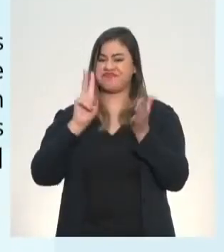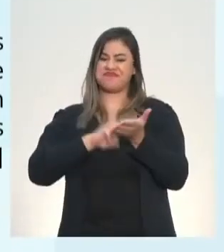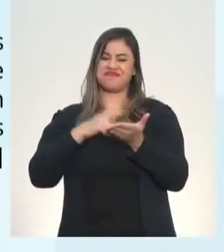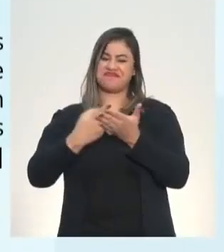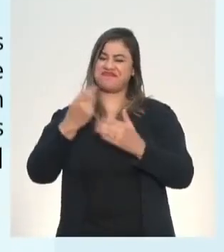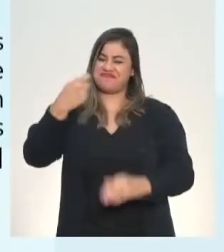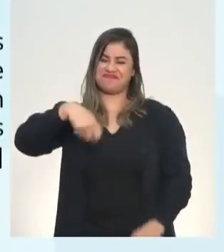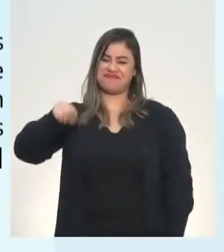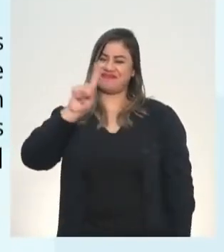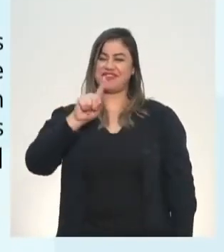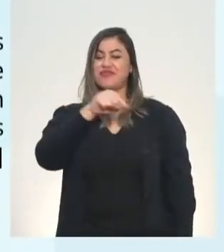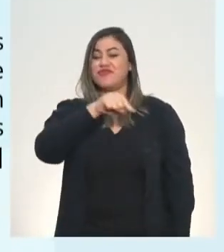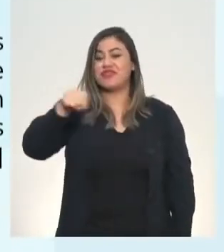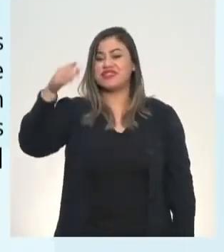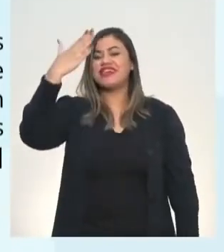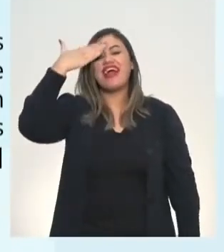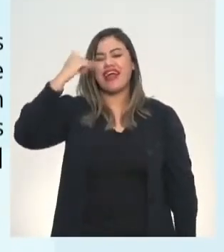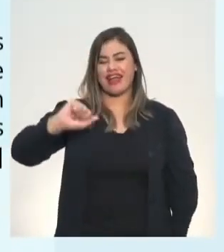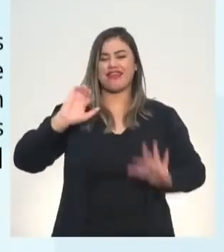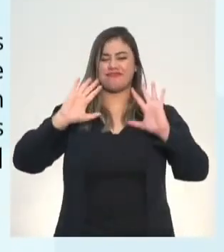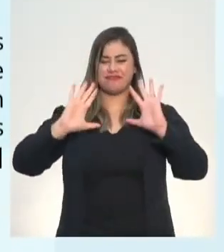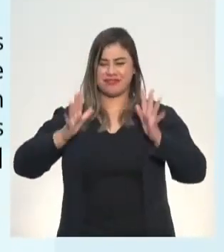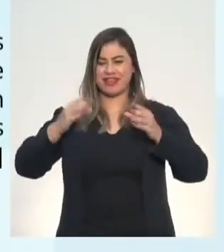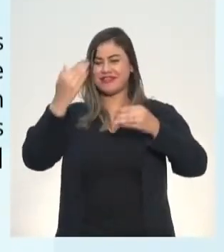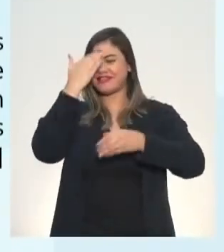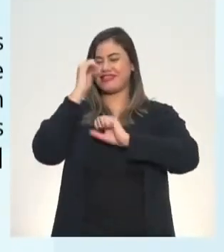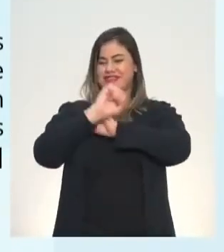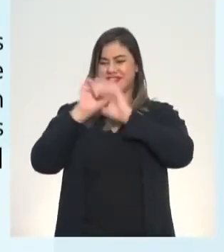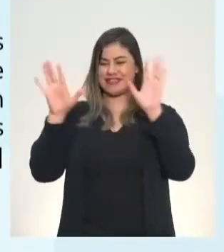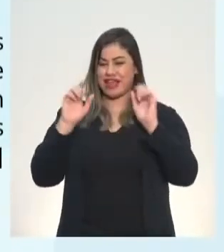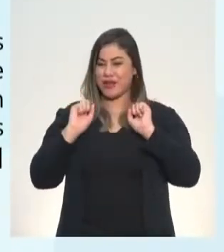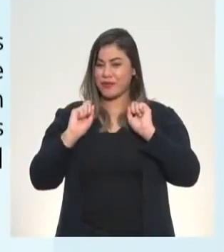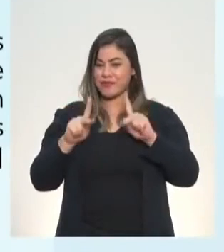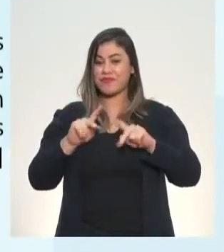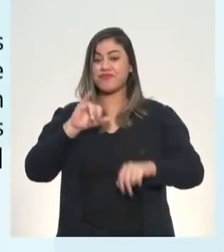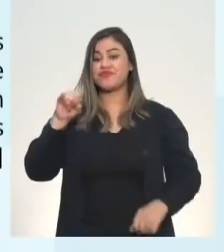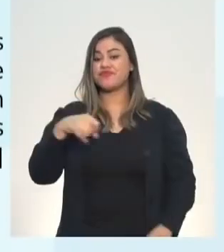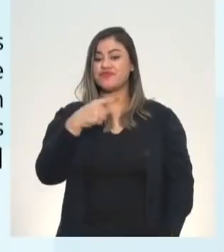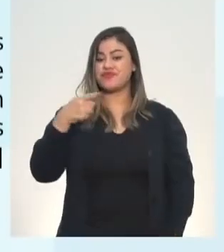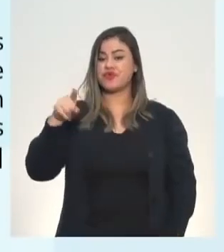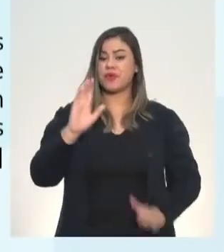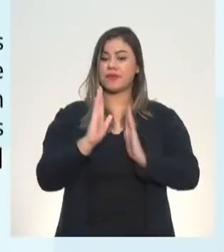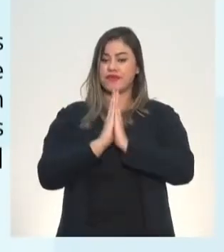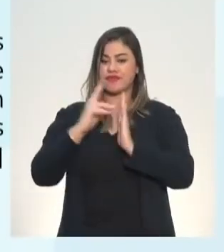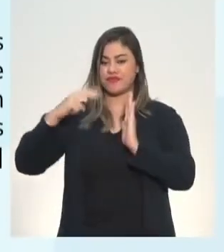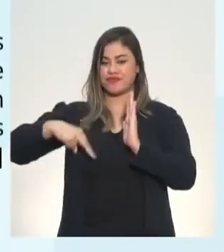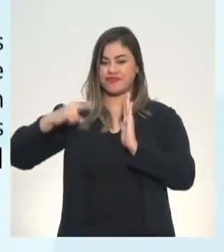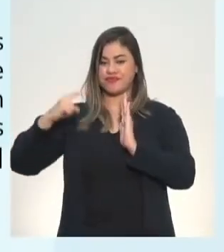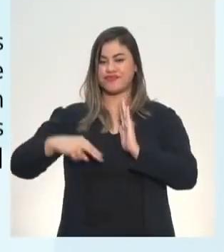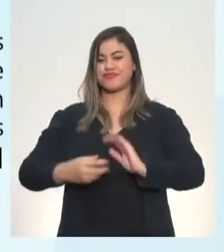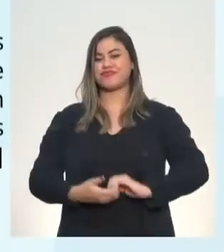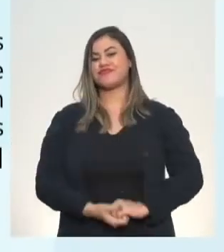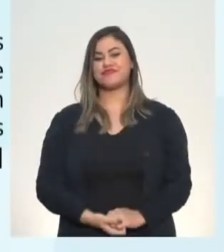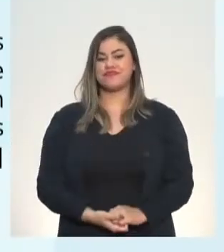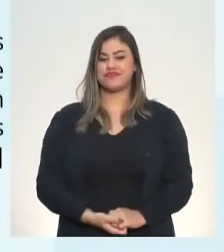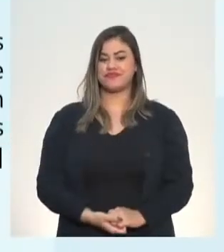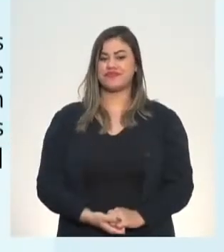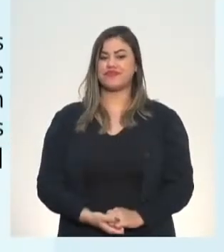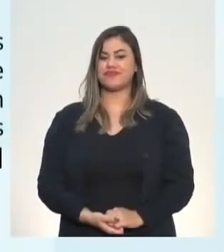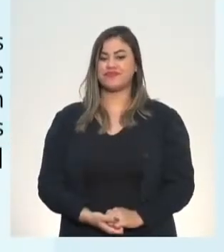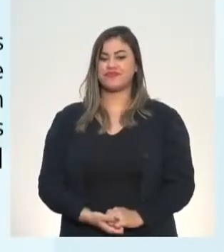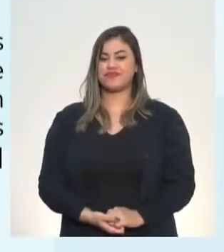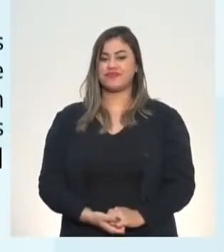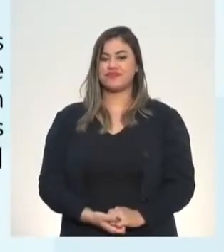na verdade, porque vocês já vão ter entendido tudo. João, can you read the first paragraph, please? Okay, I'll read the first one and you go for the